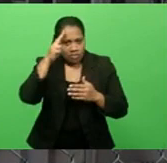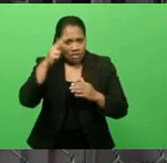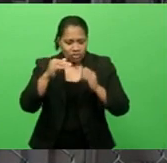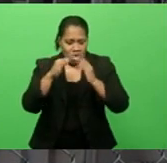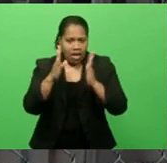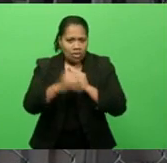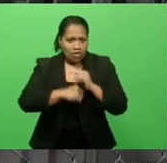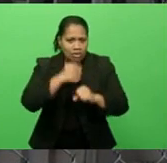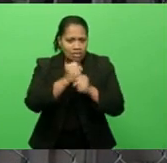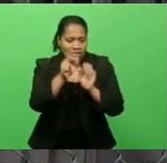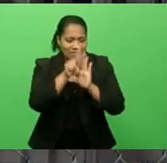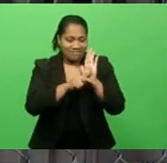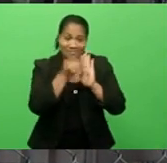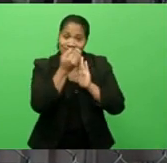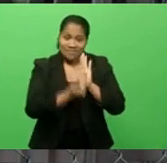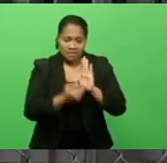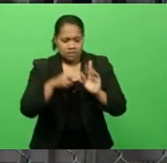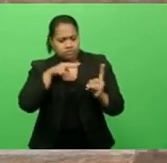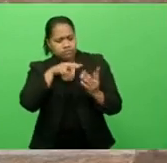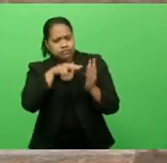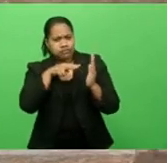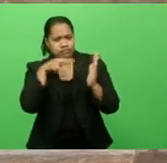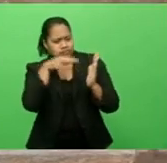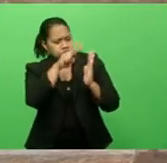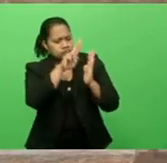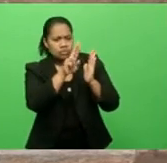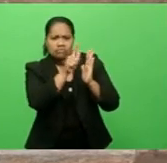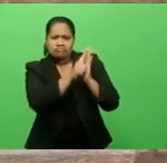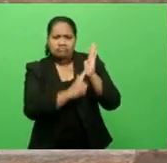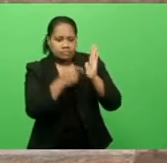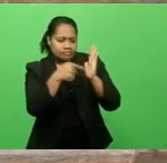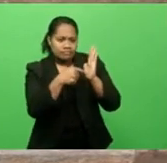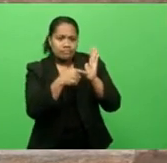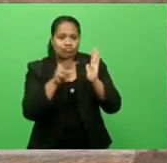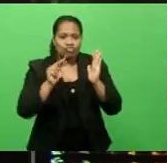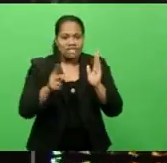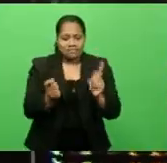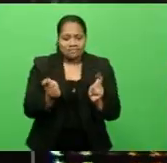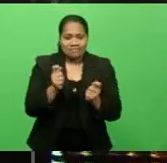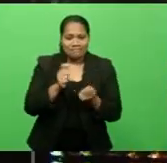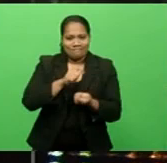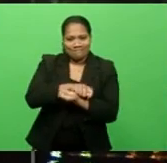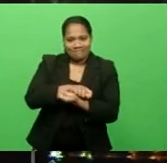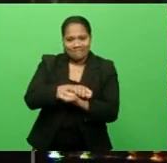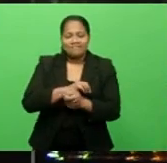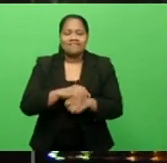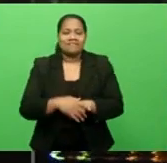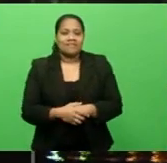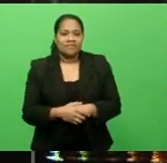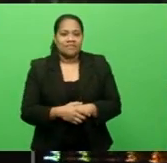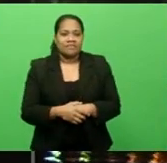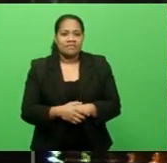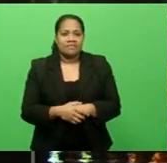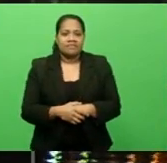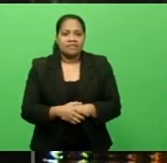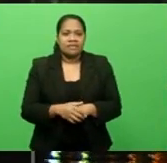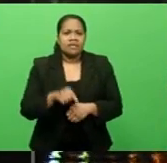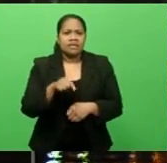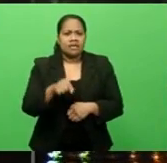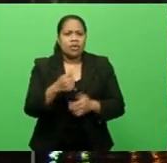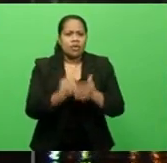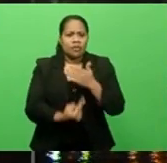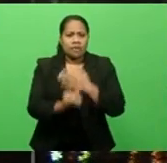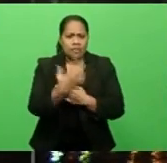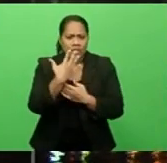various legislation that require changes. Pranita Prakash, FBC News. There has been a notable increase in compliance